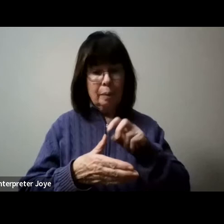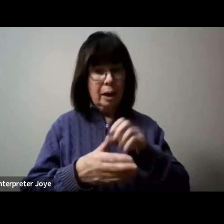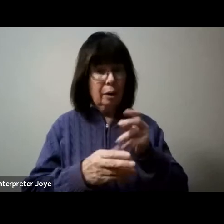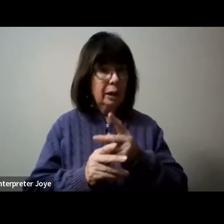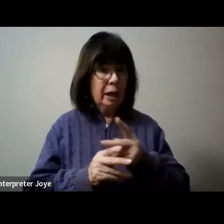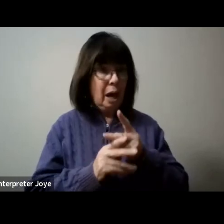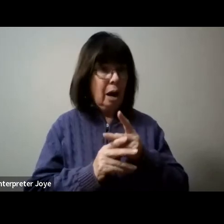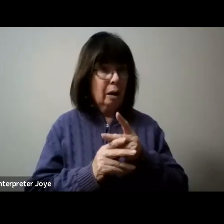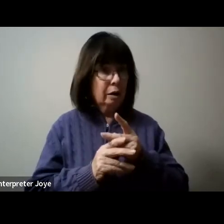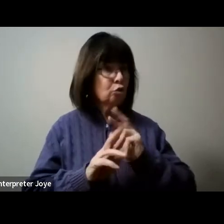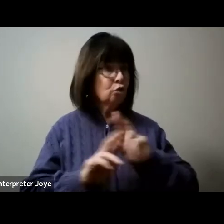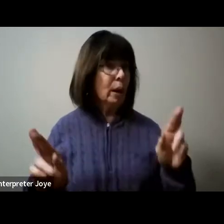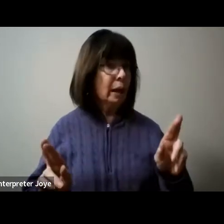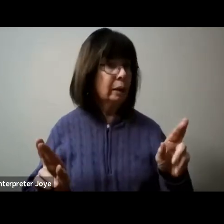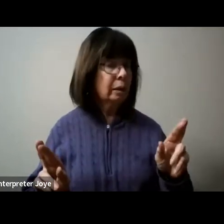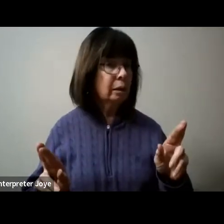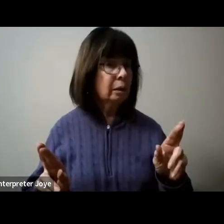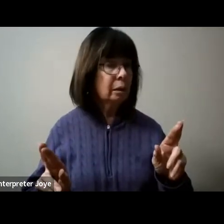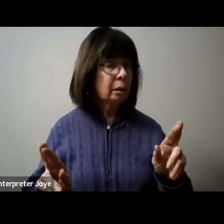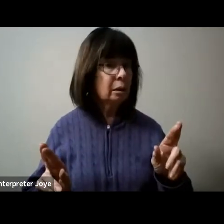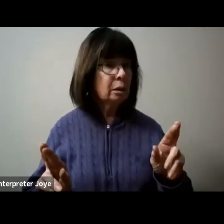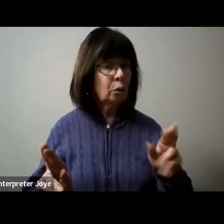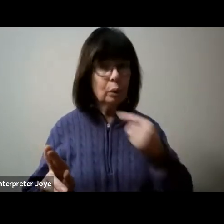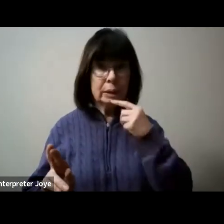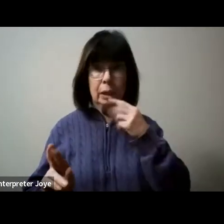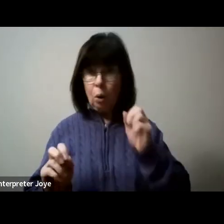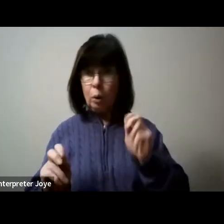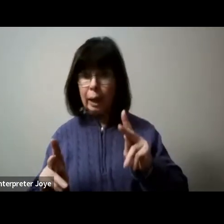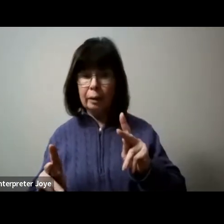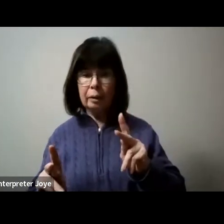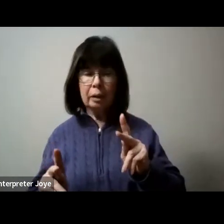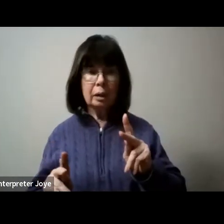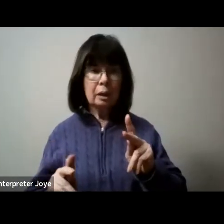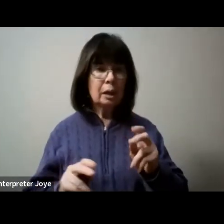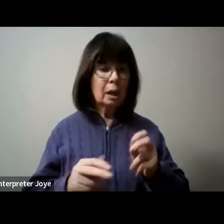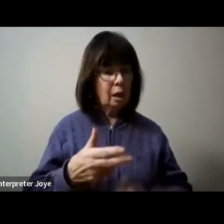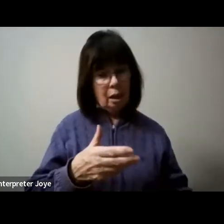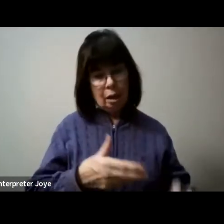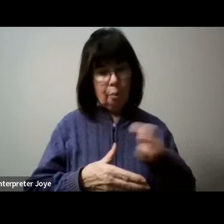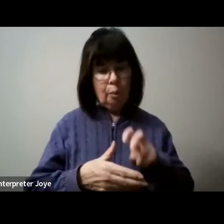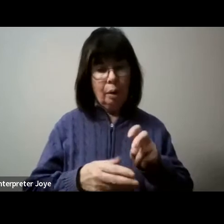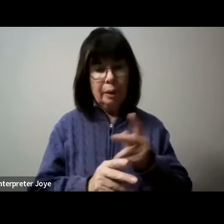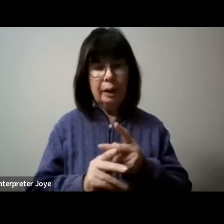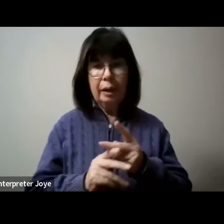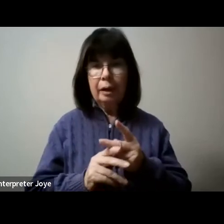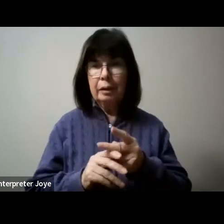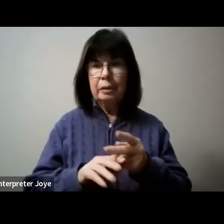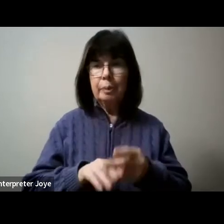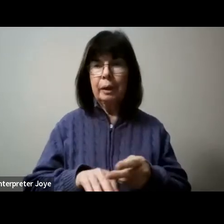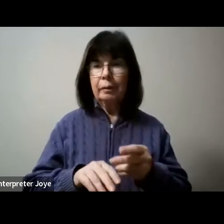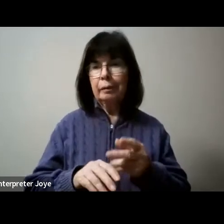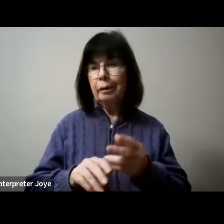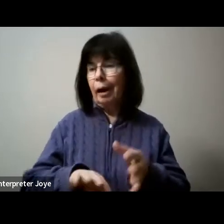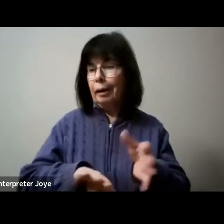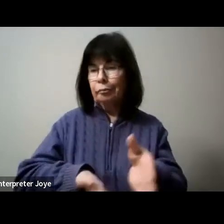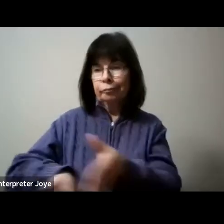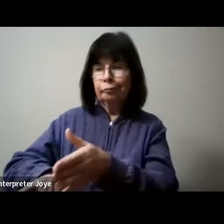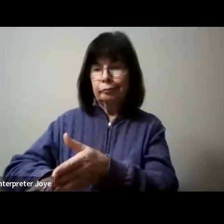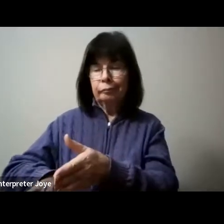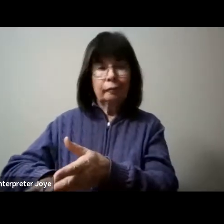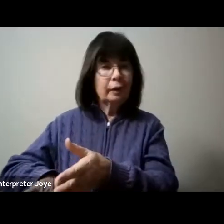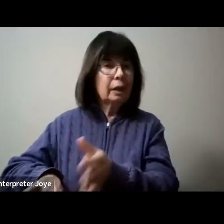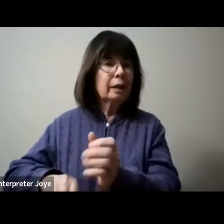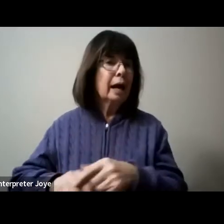I think, we're saying, okay, and primary care was essentially left out, with the exception of probably the clinics, was left out